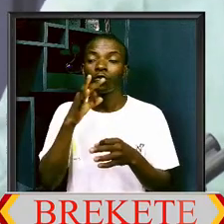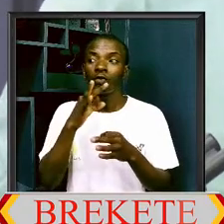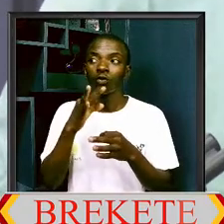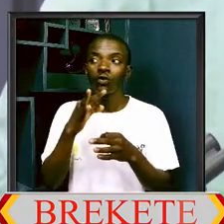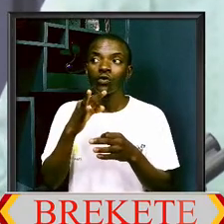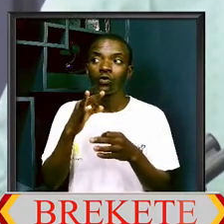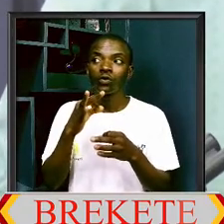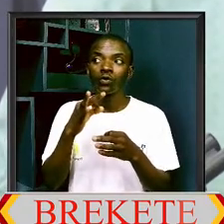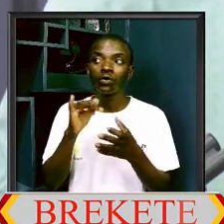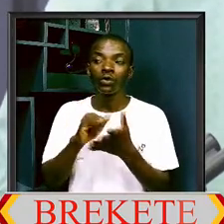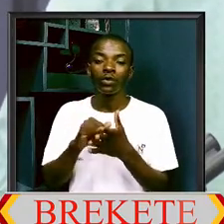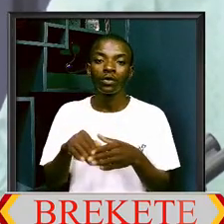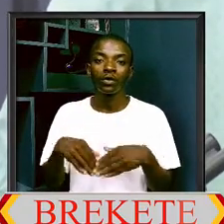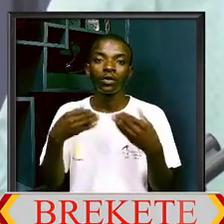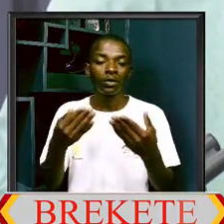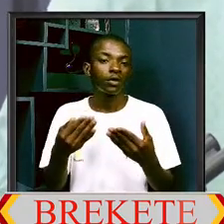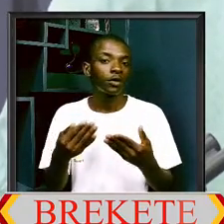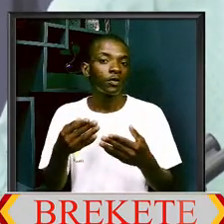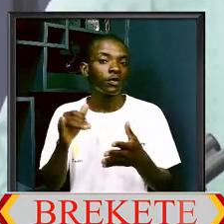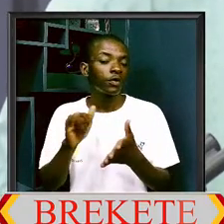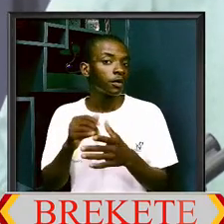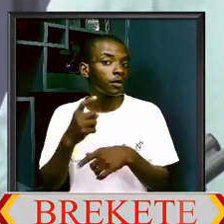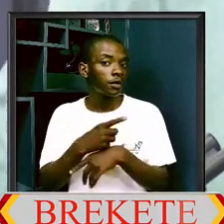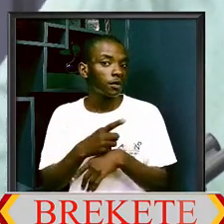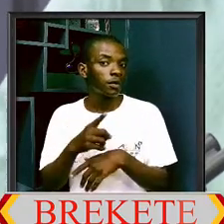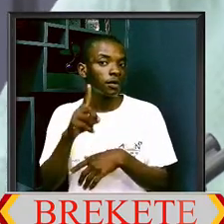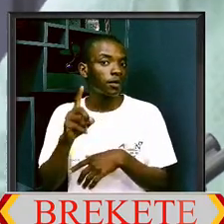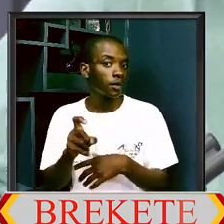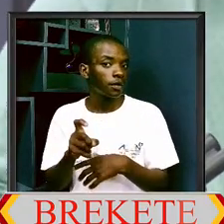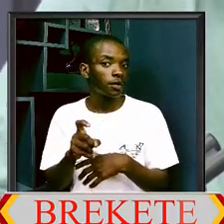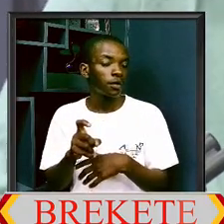the give you that day yes